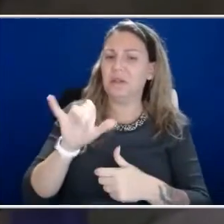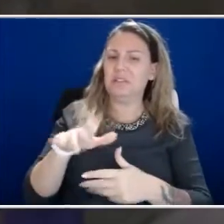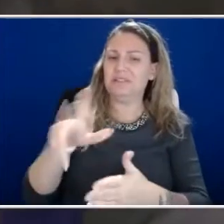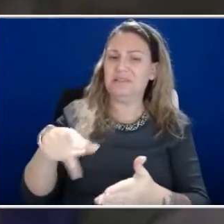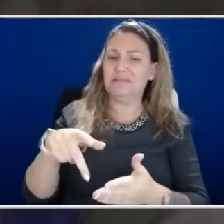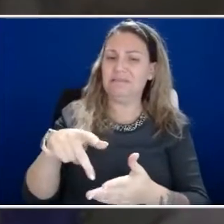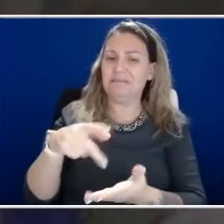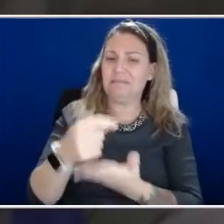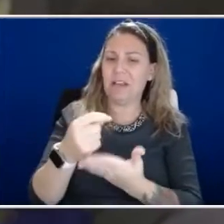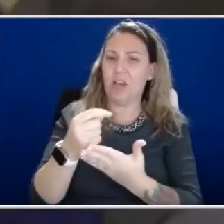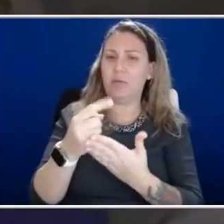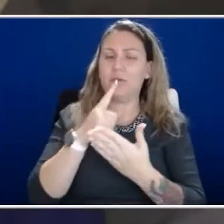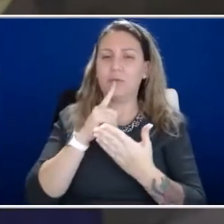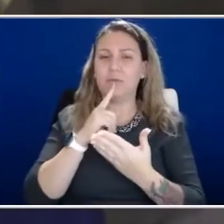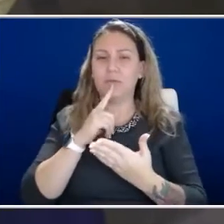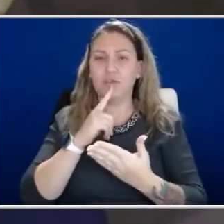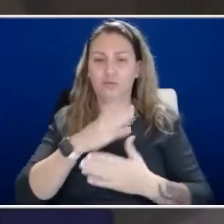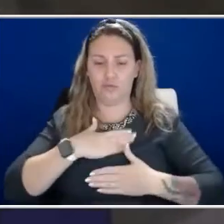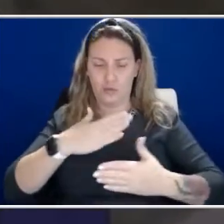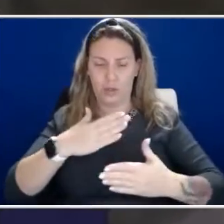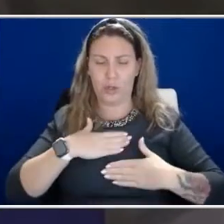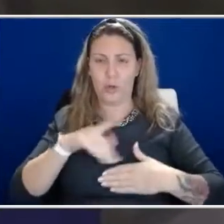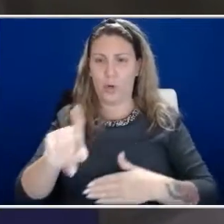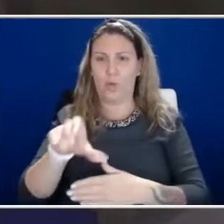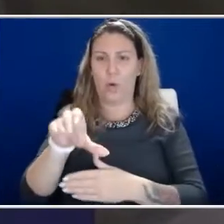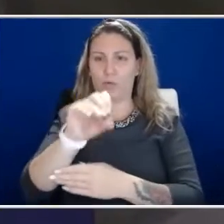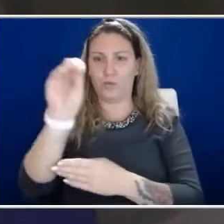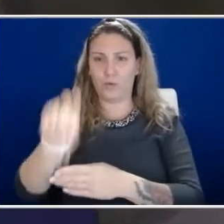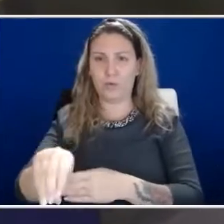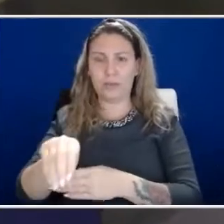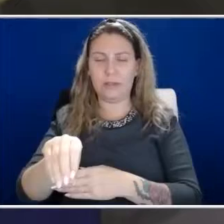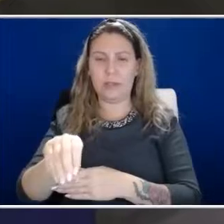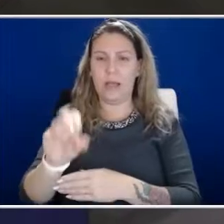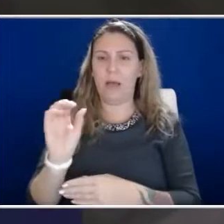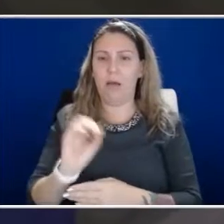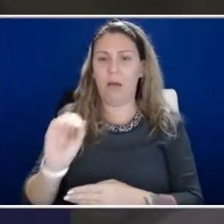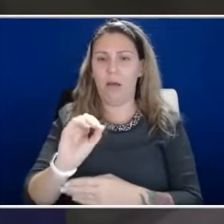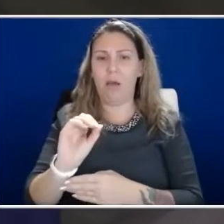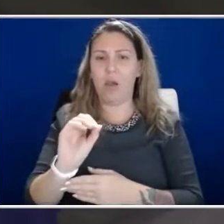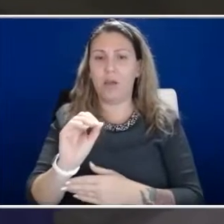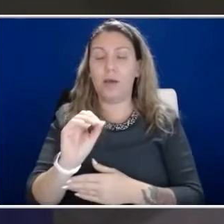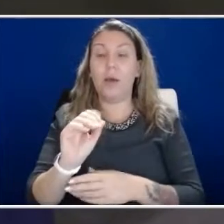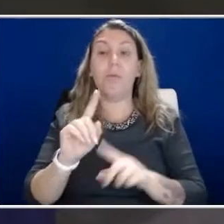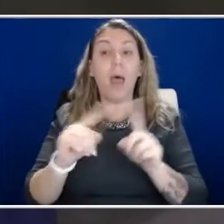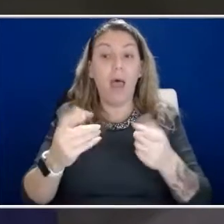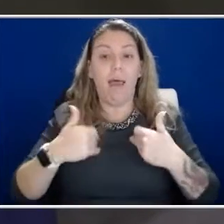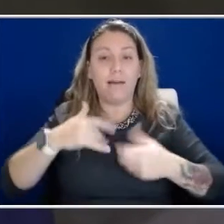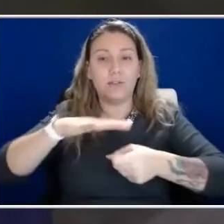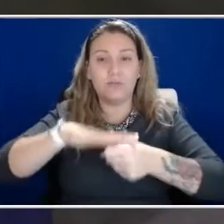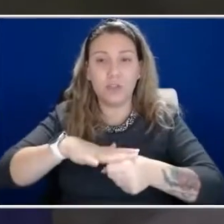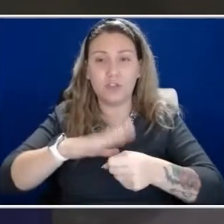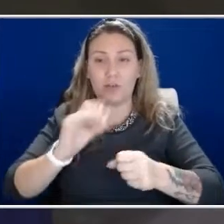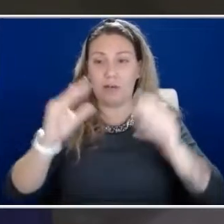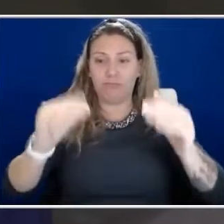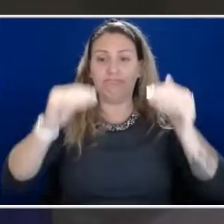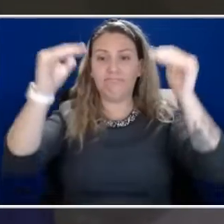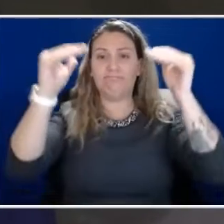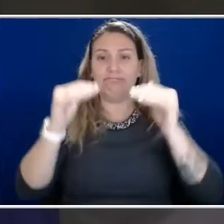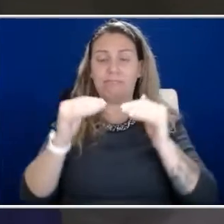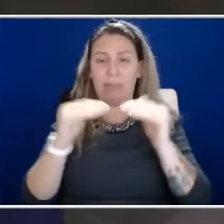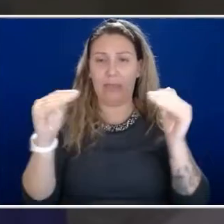breathing 100% oxygen under pressure, and this elevated level of oxygen gets into the